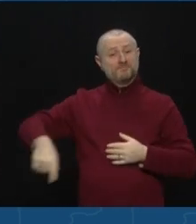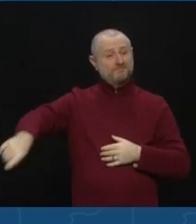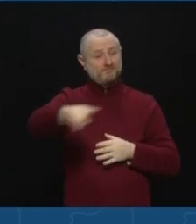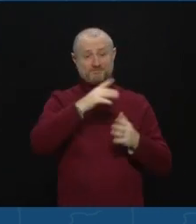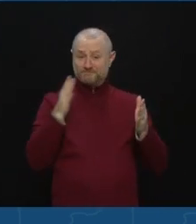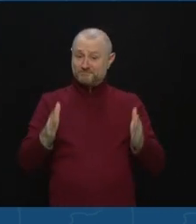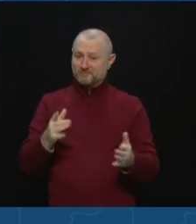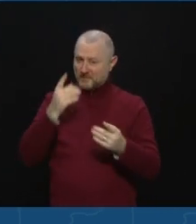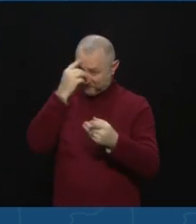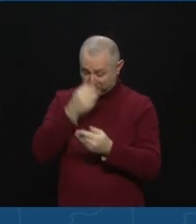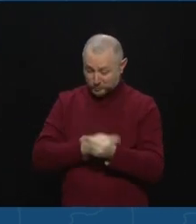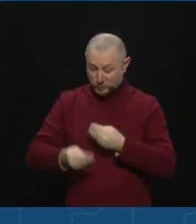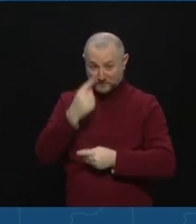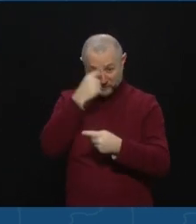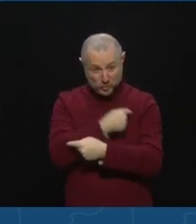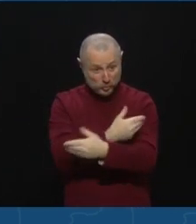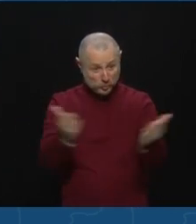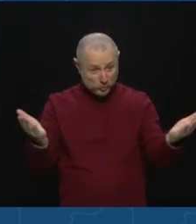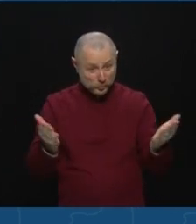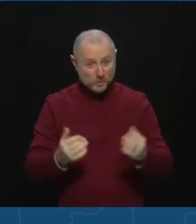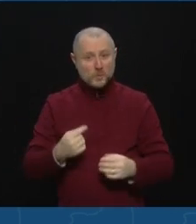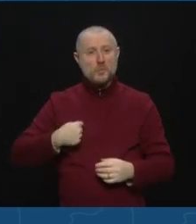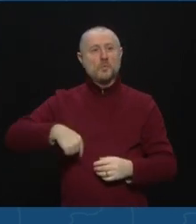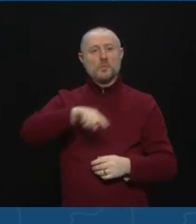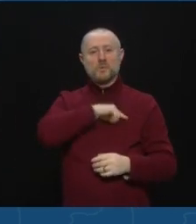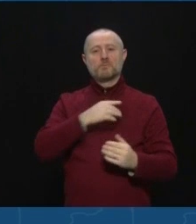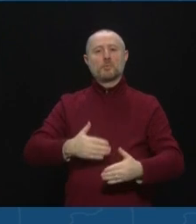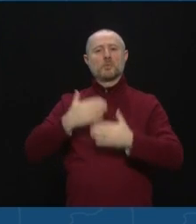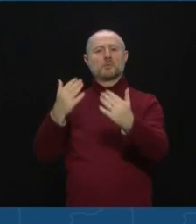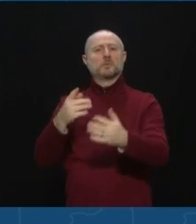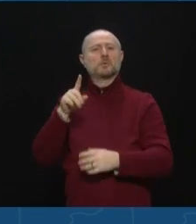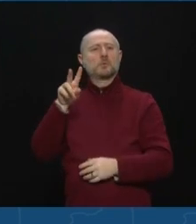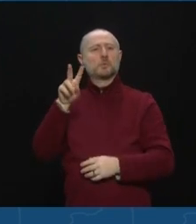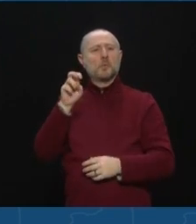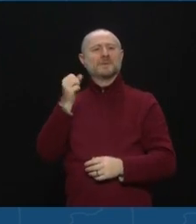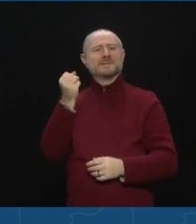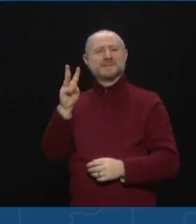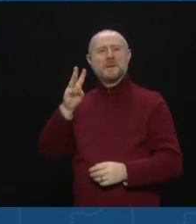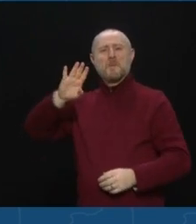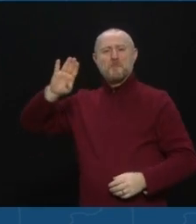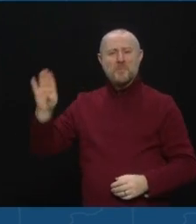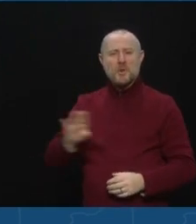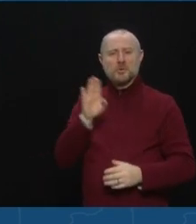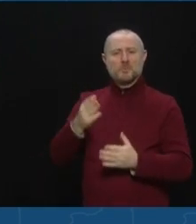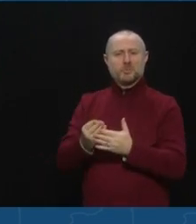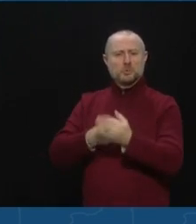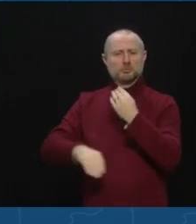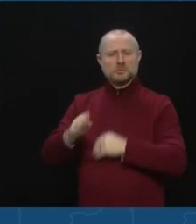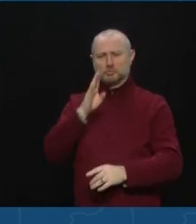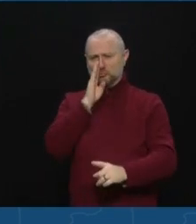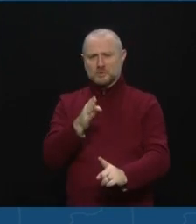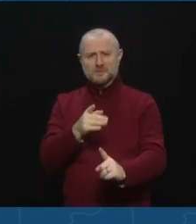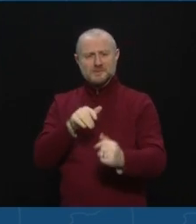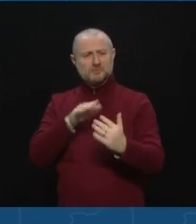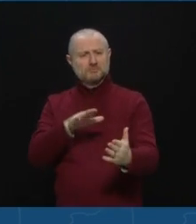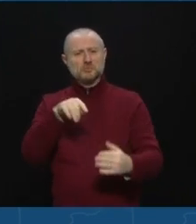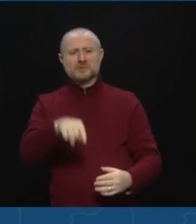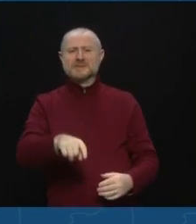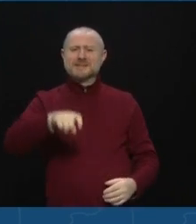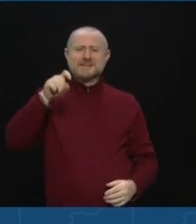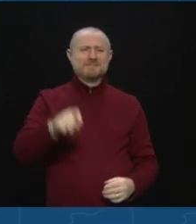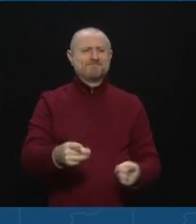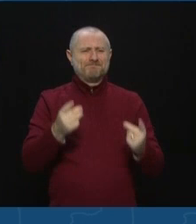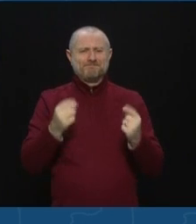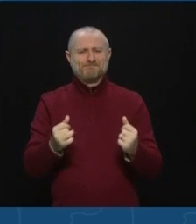I propose to use the entirety of our $216 billion budget to directly address the immediate needs of New Yorkers, and